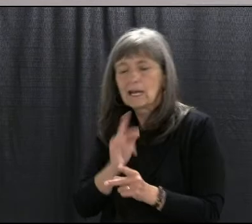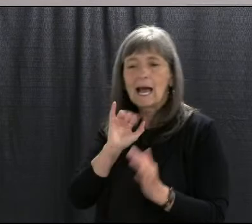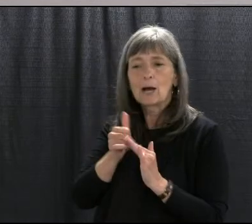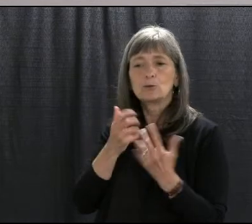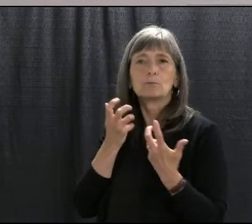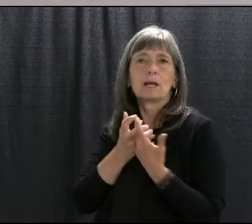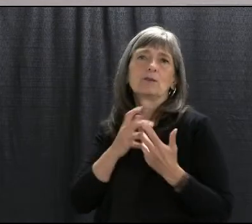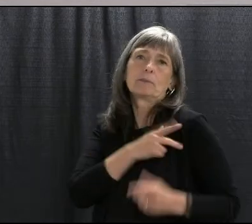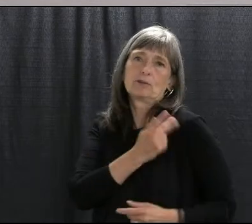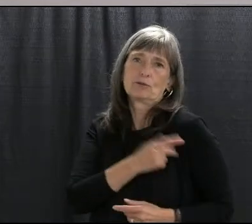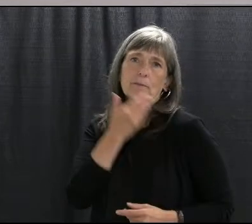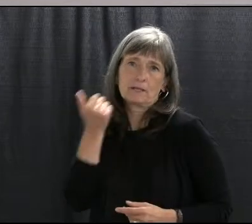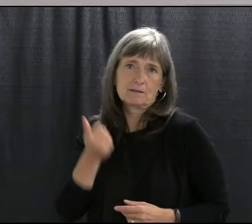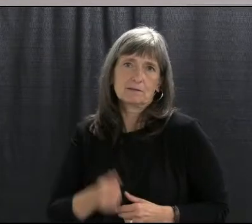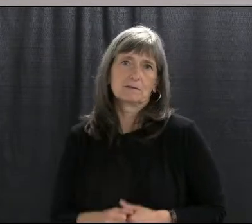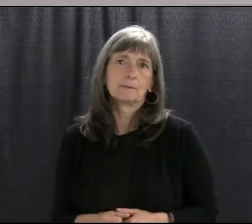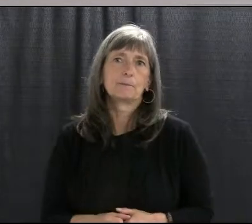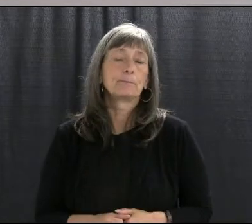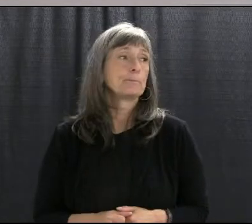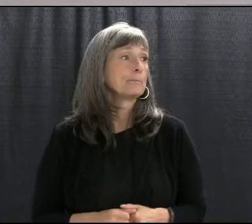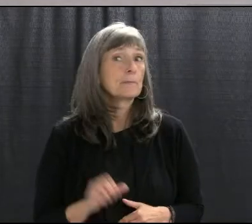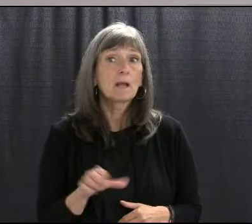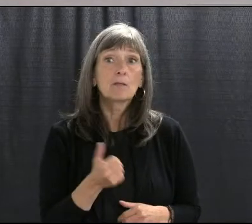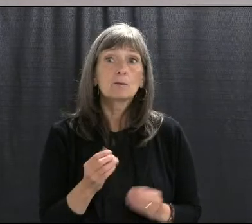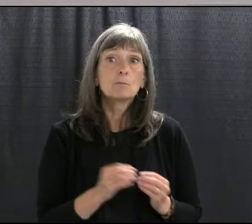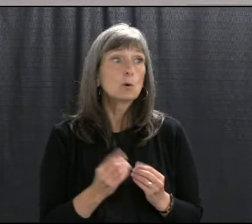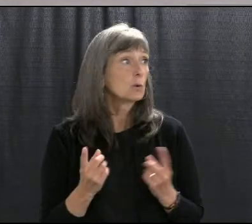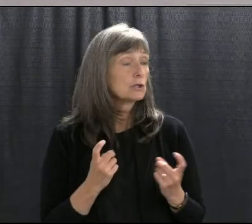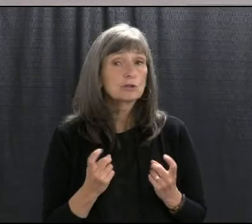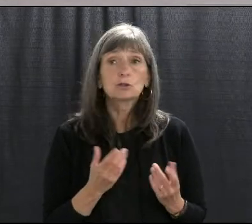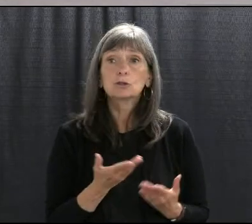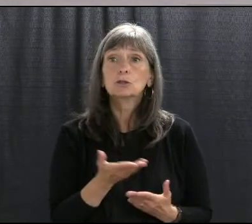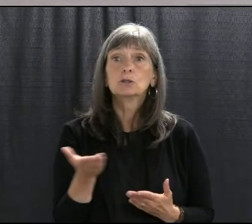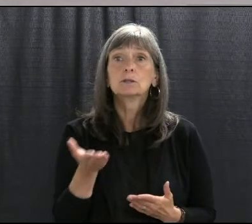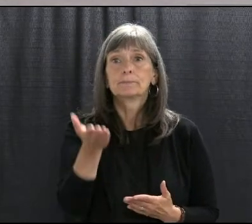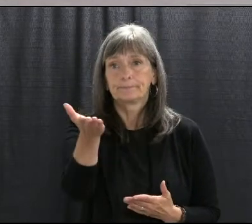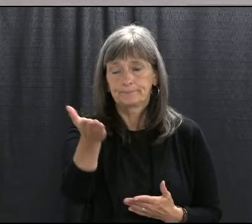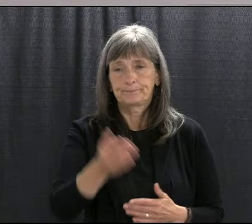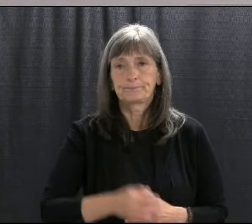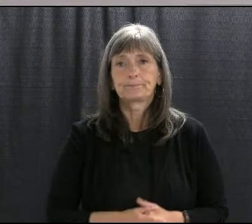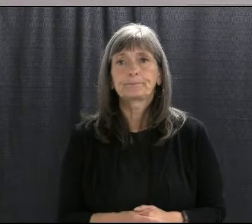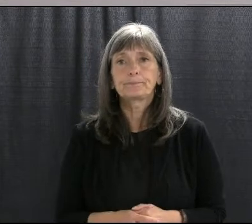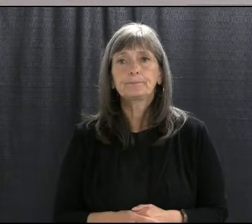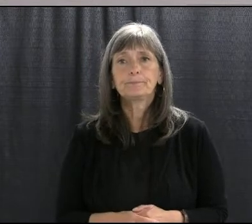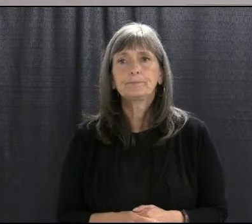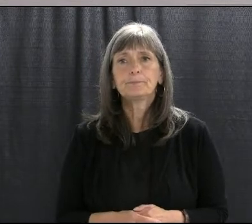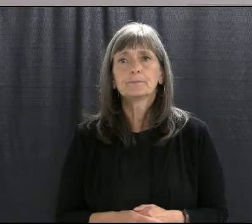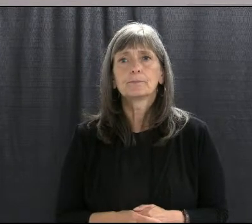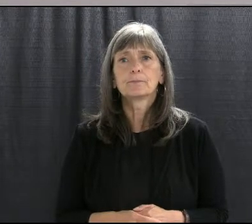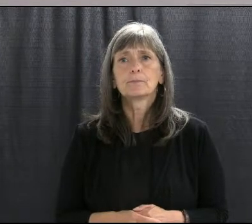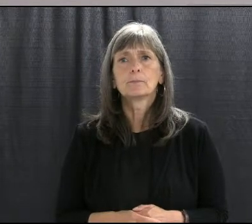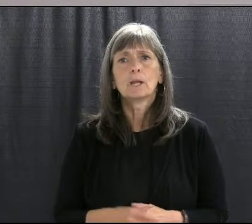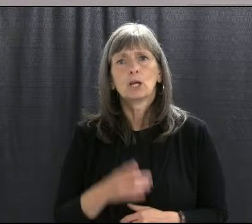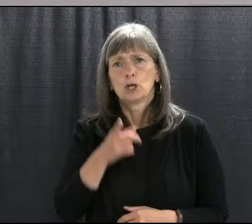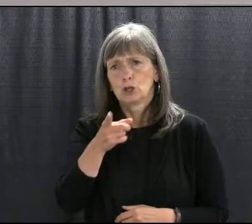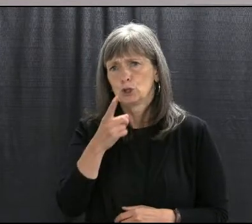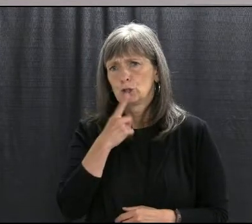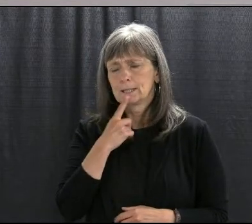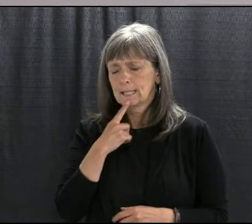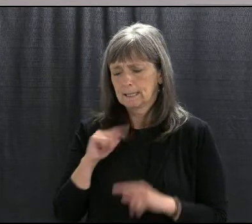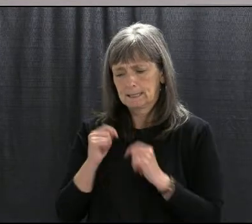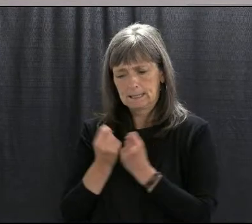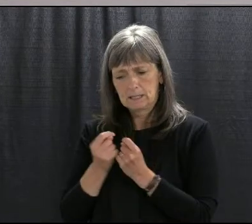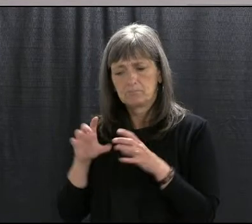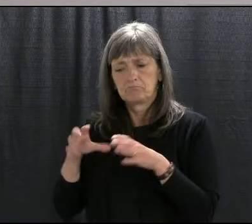All right, last question? I have to choose one. You mentioned that there's this dedicated team. I know like the